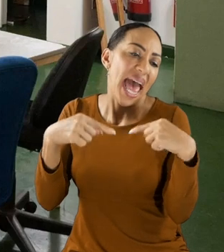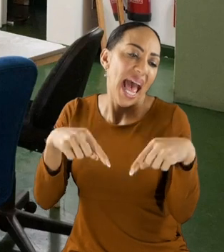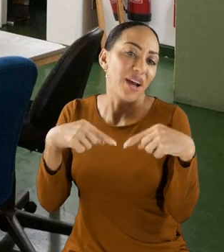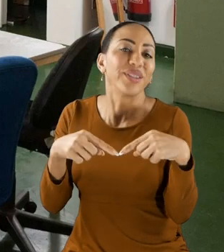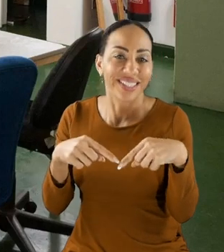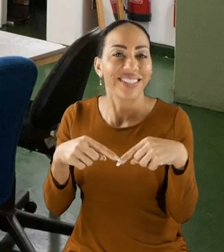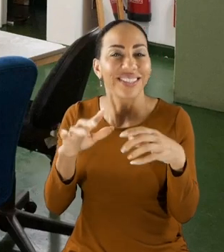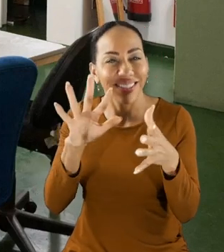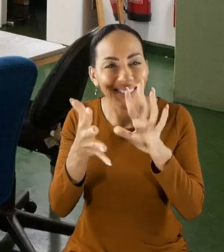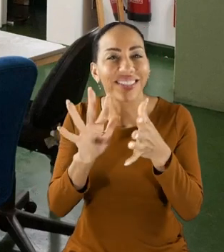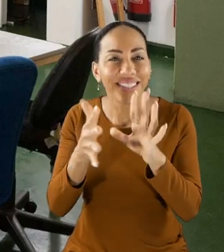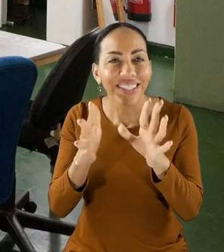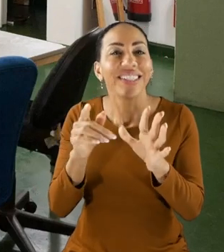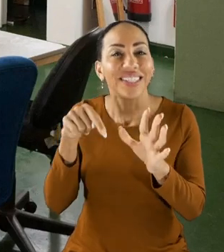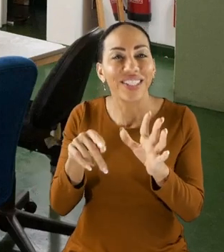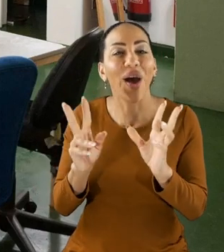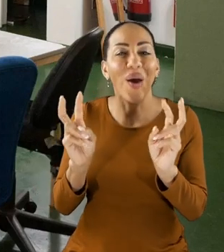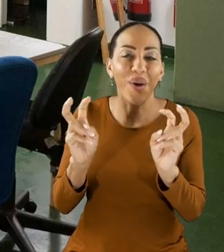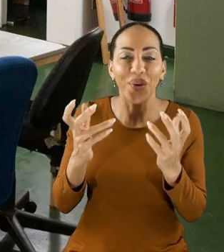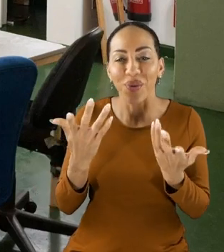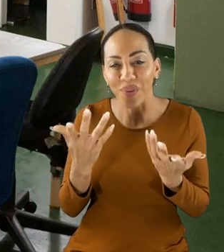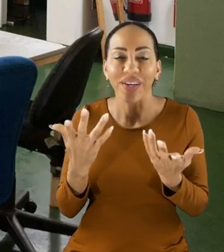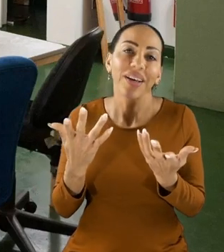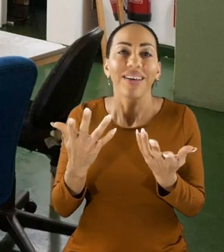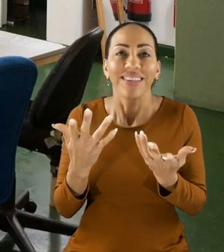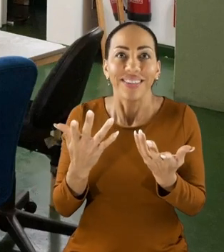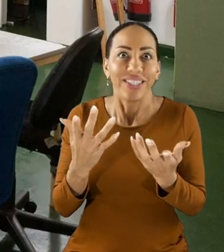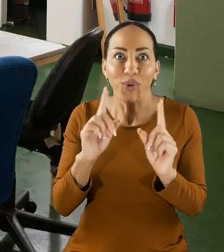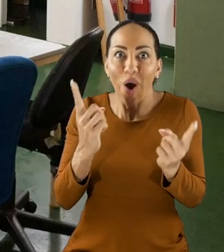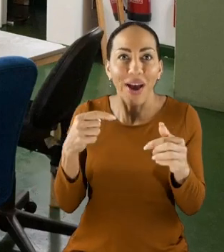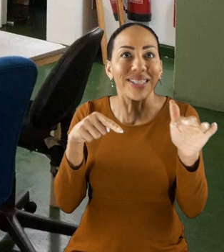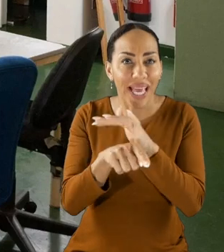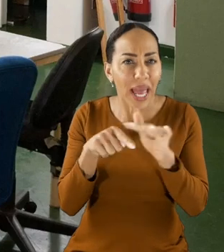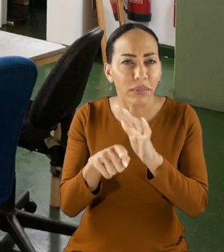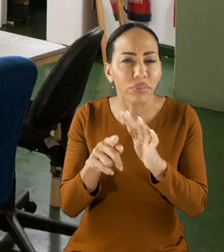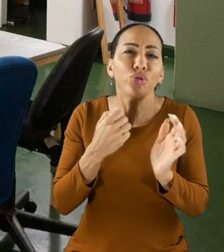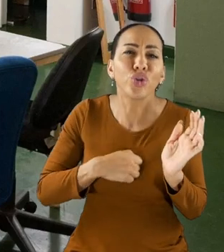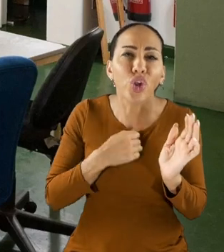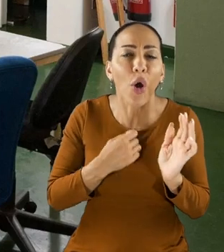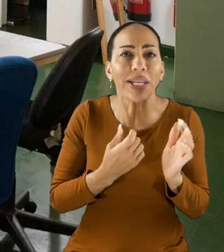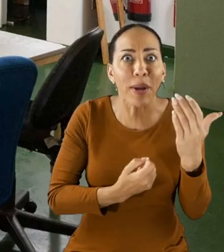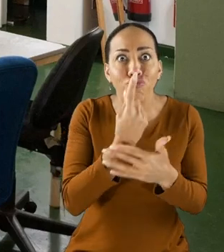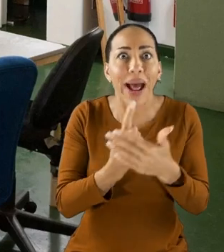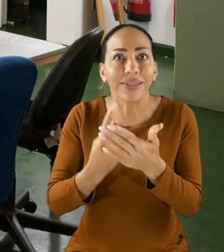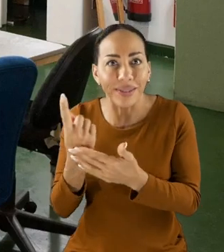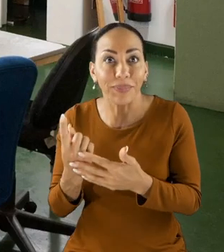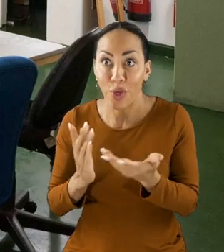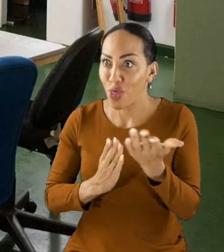reacting, and how you can create that sense of inescapability. Sorry if that was a bit rambled. No, it makes a lot of sense. It's